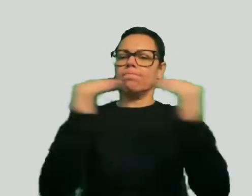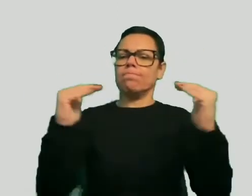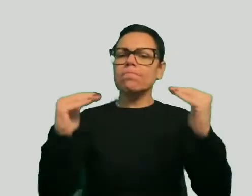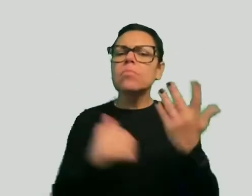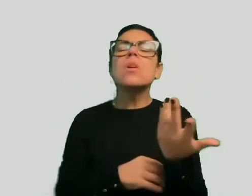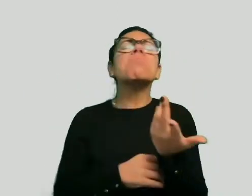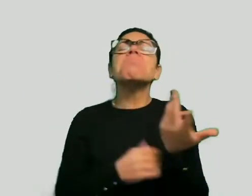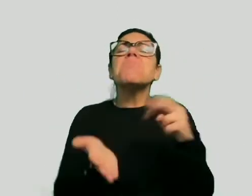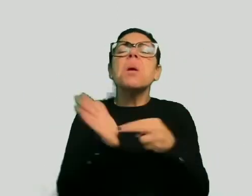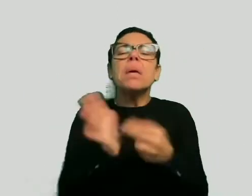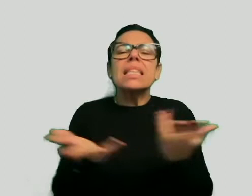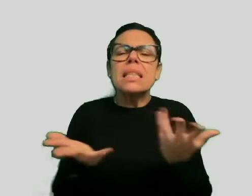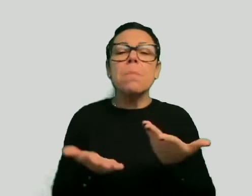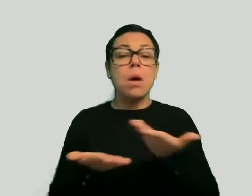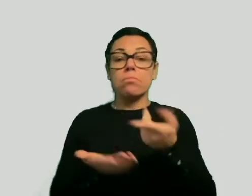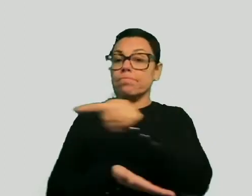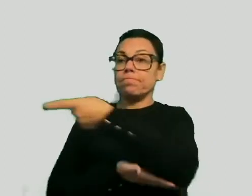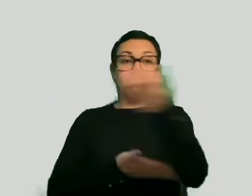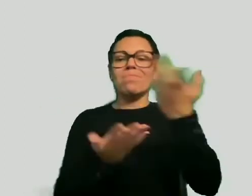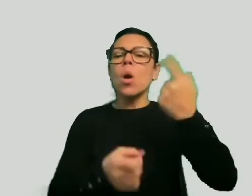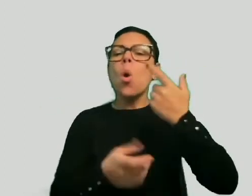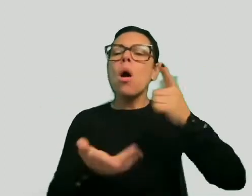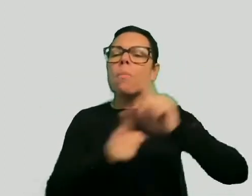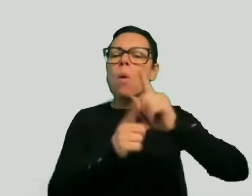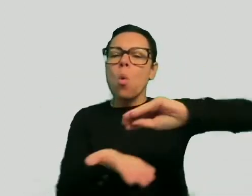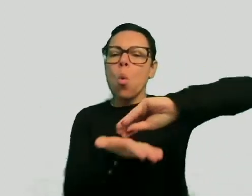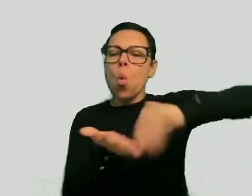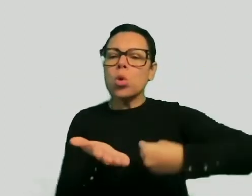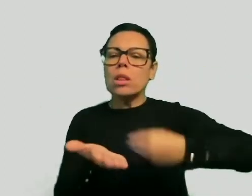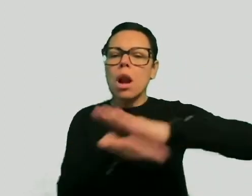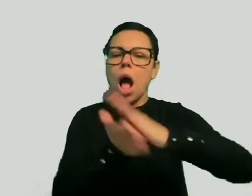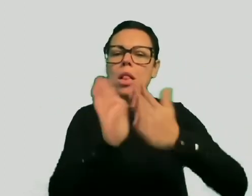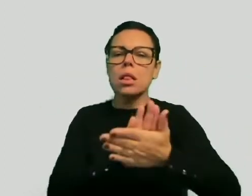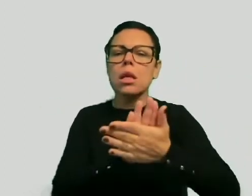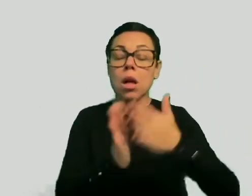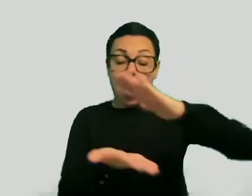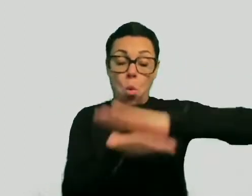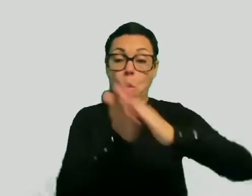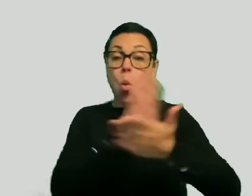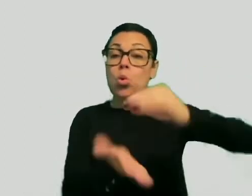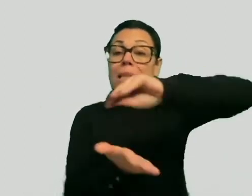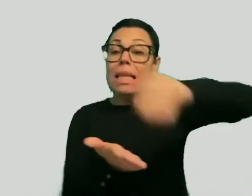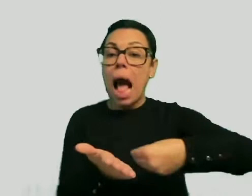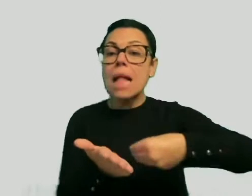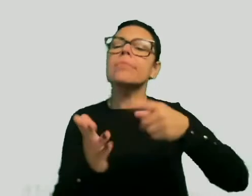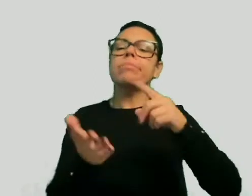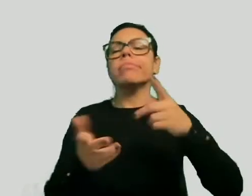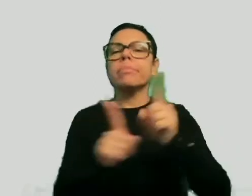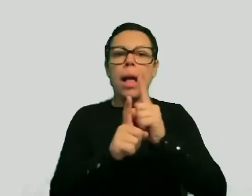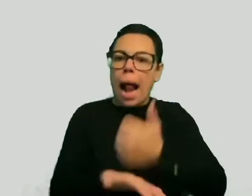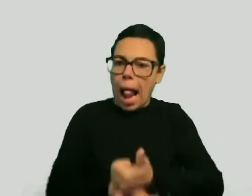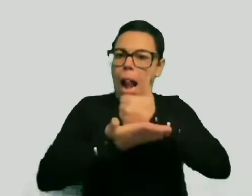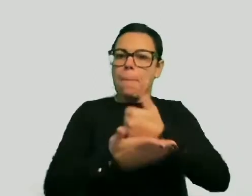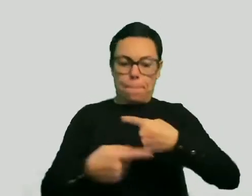and delivered in a way that reduces gender inequalities. It all starts by asking